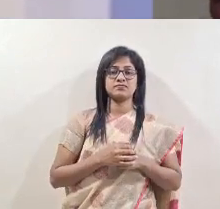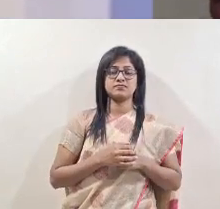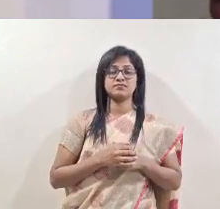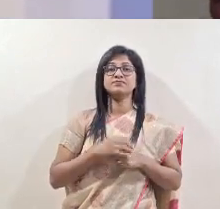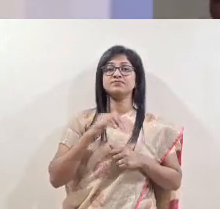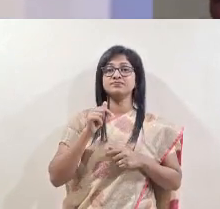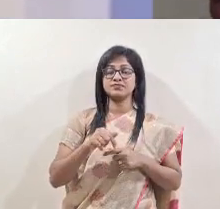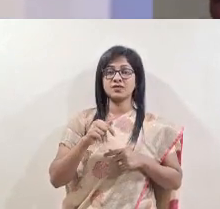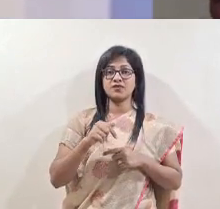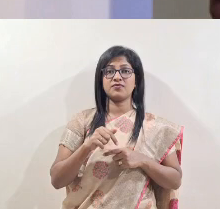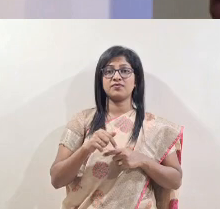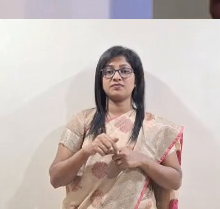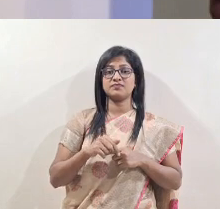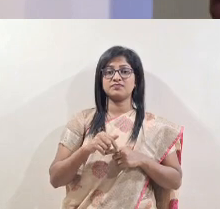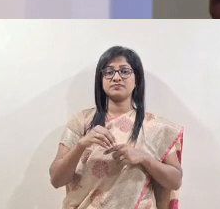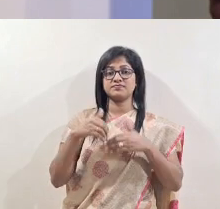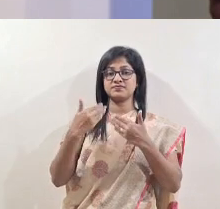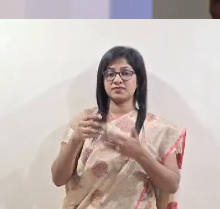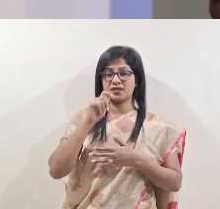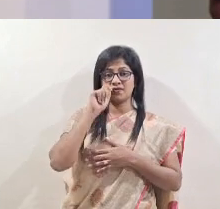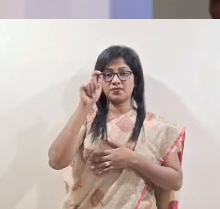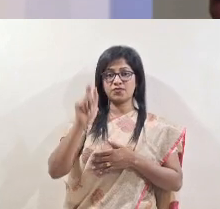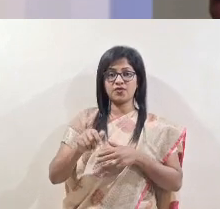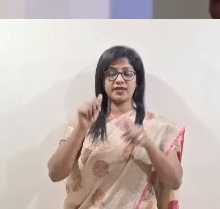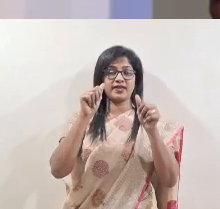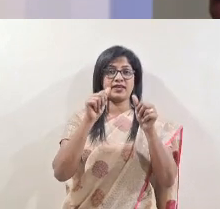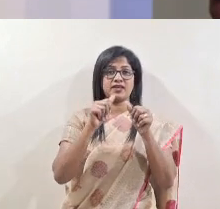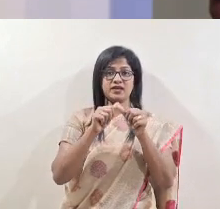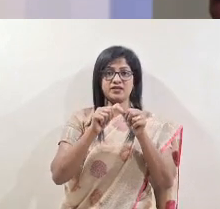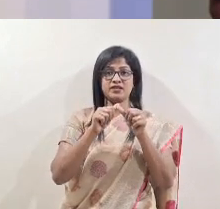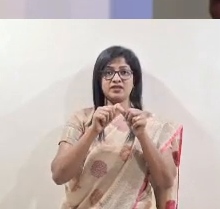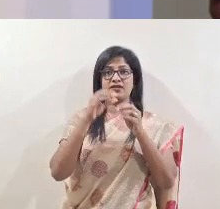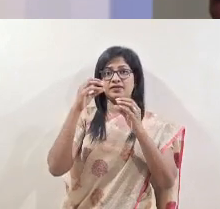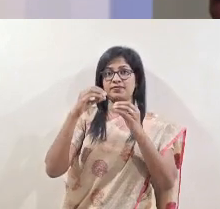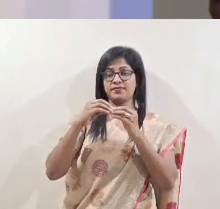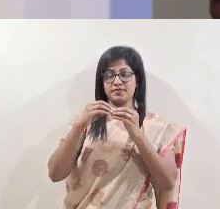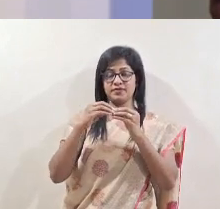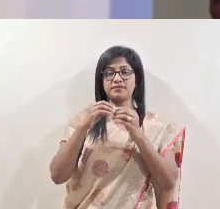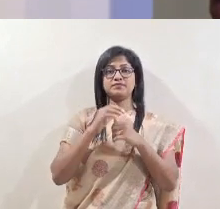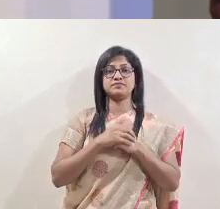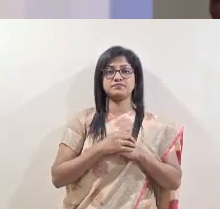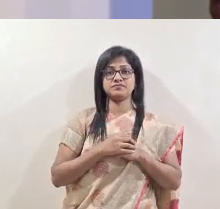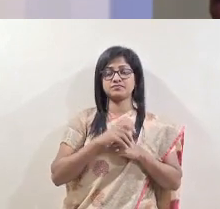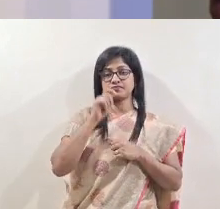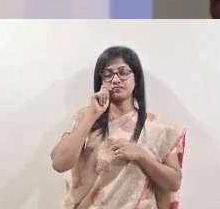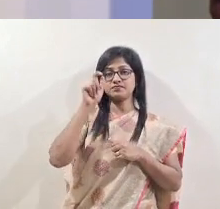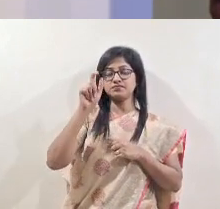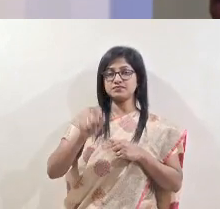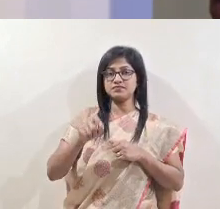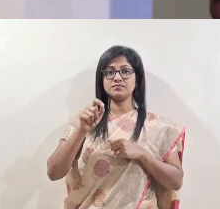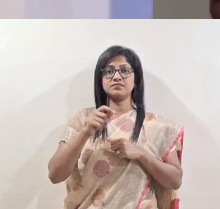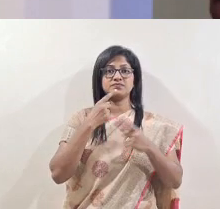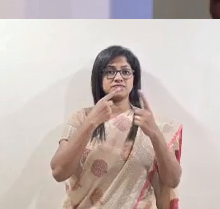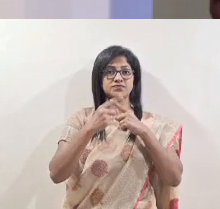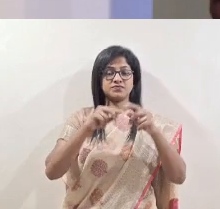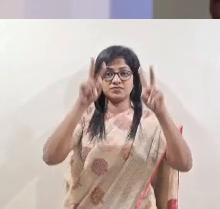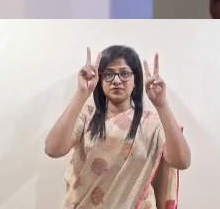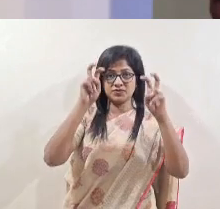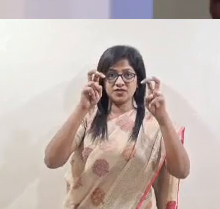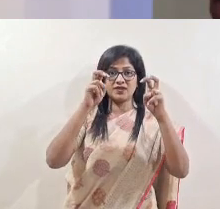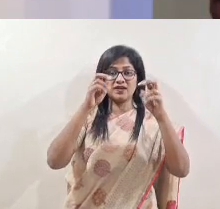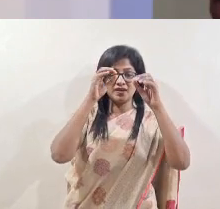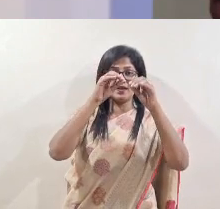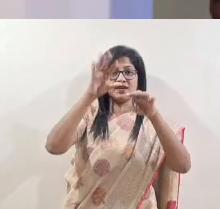So we have now with us Mr. Anuj Bhardwaj, who will be giving a talk on exploring